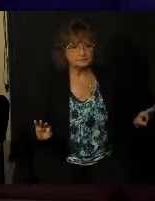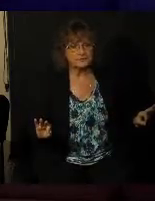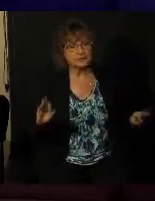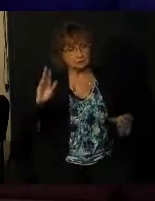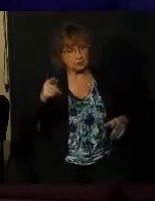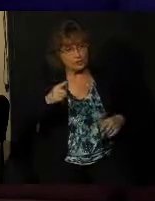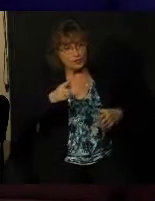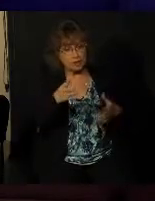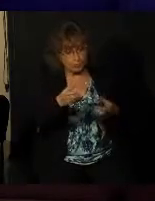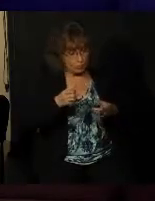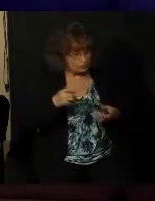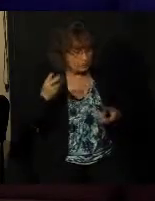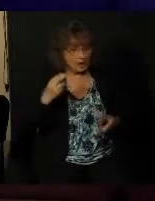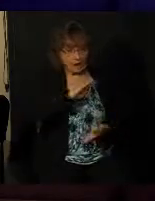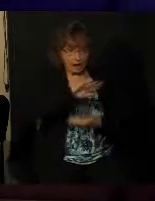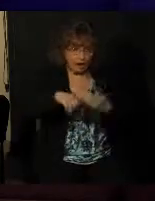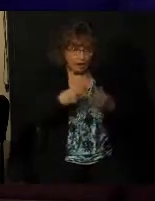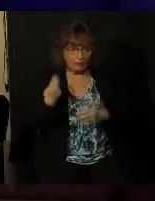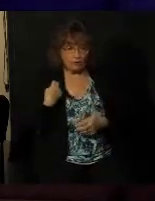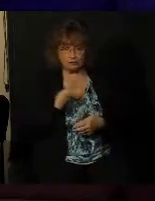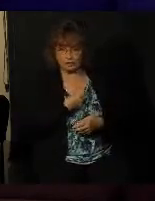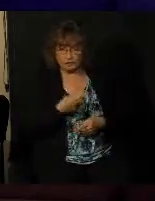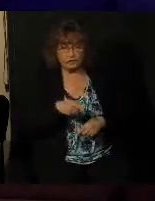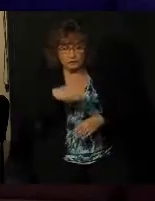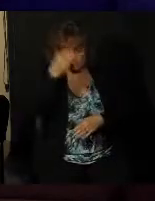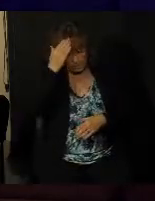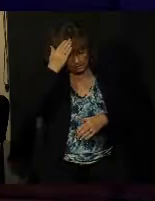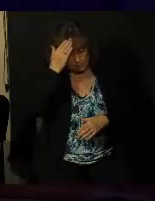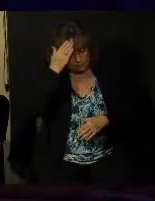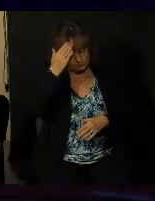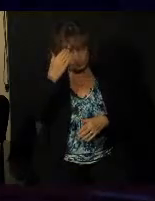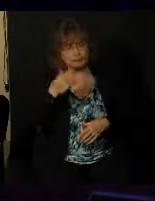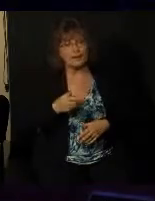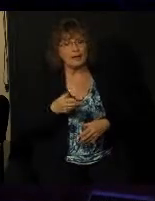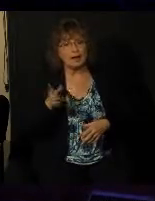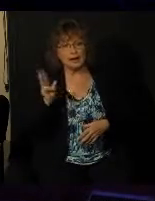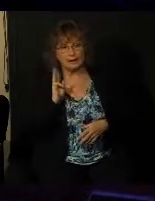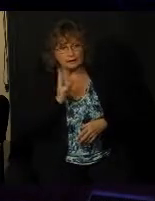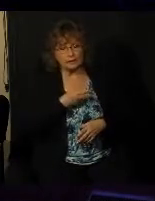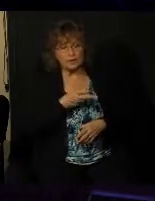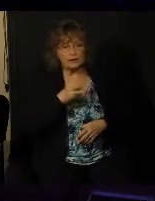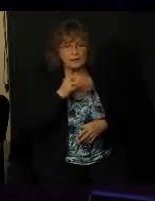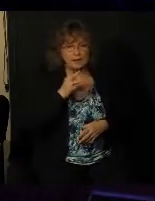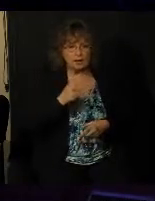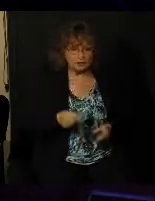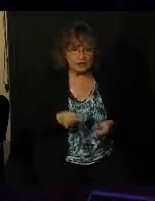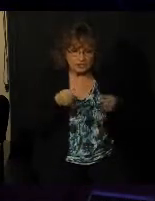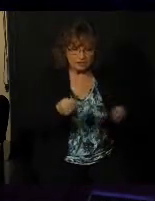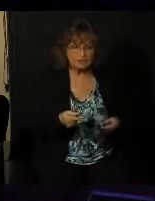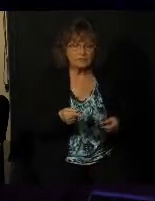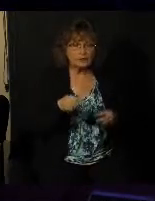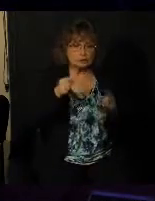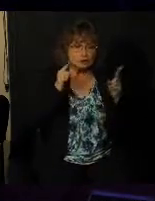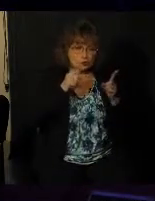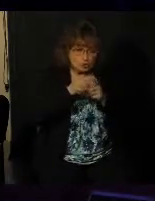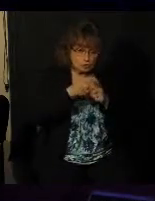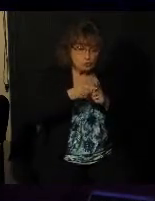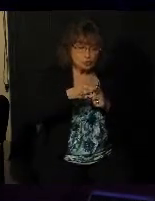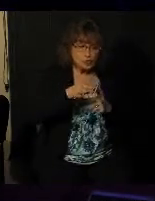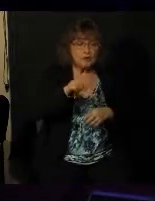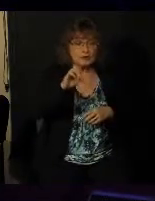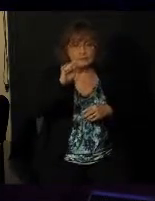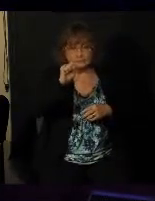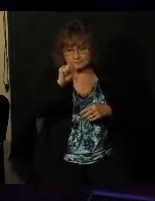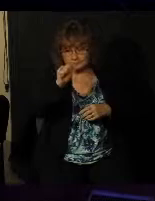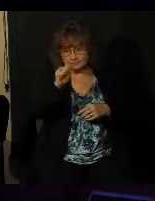Why are we involved in Salem Ranch for Youth? Because God connected those dots. He wanted us involved. He